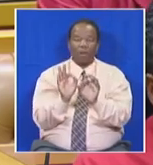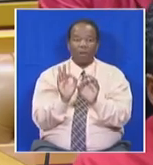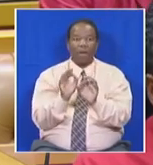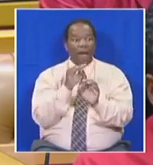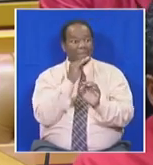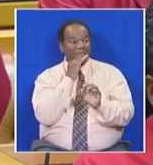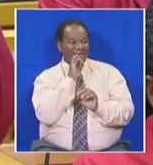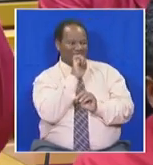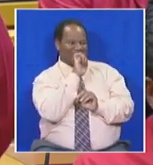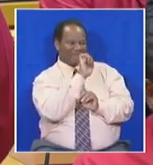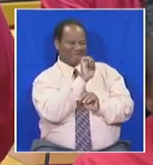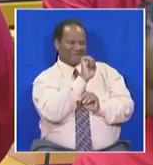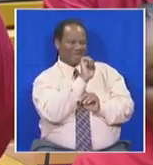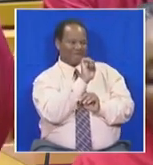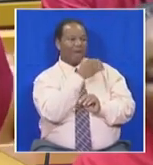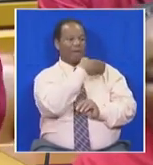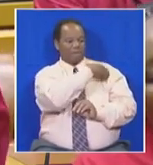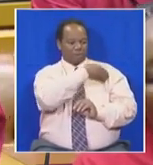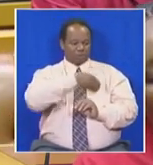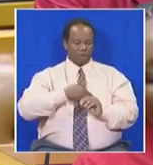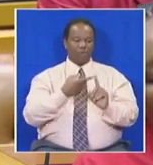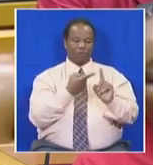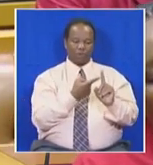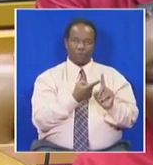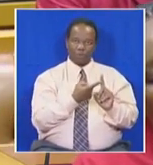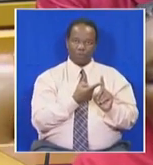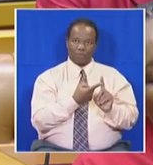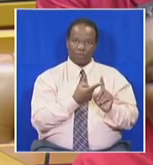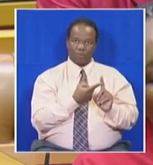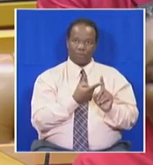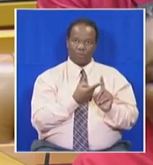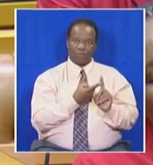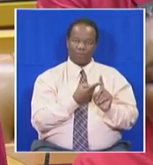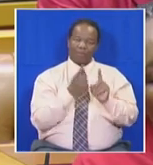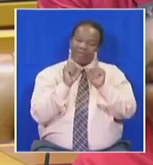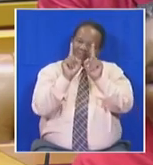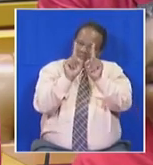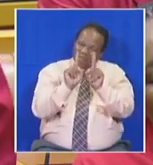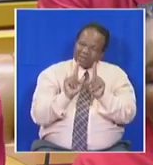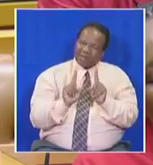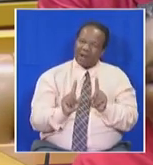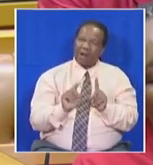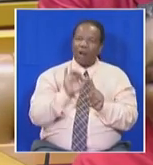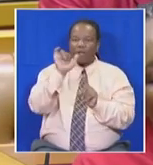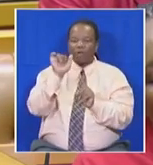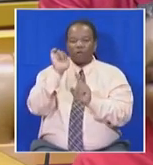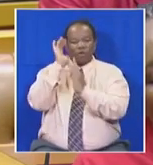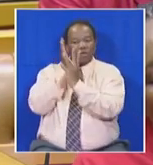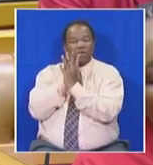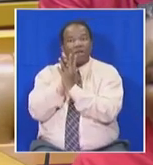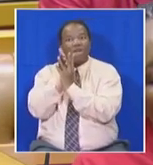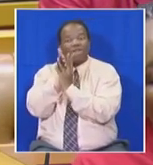President, and in particular, to give urgent attention to or intervene by facilitating his compliance